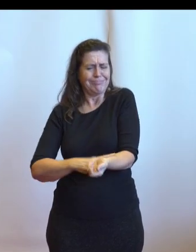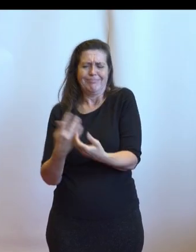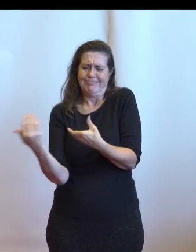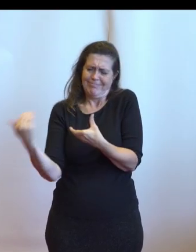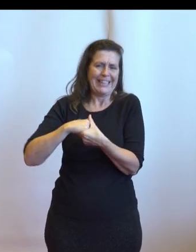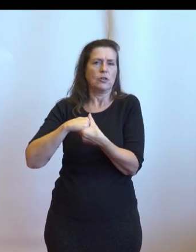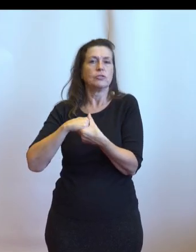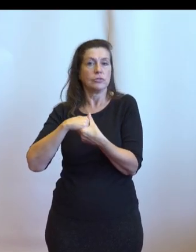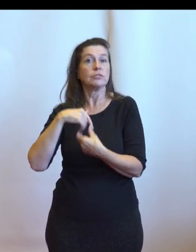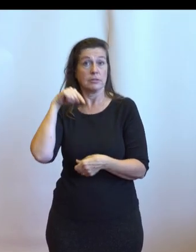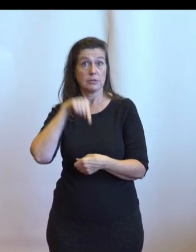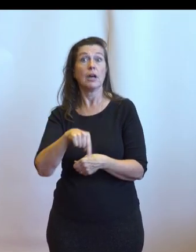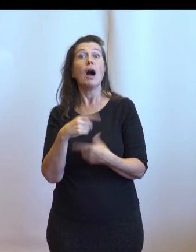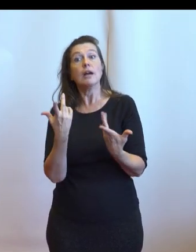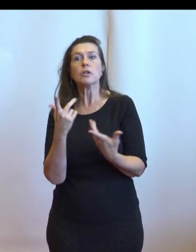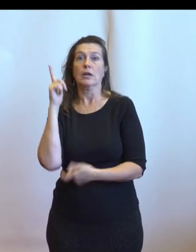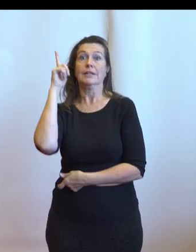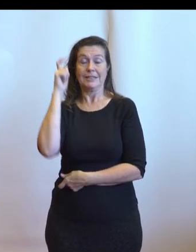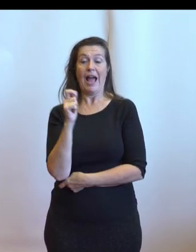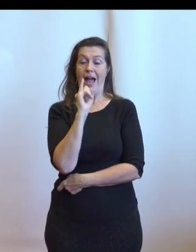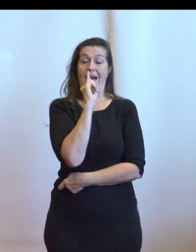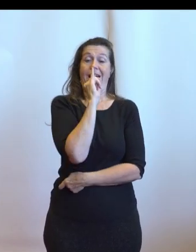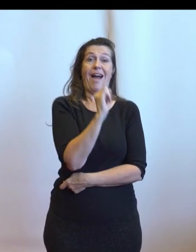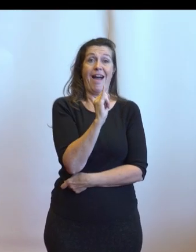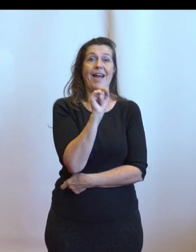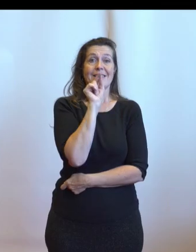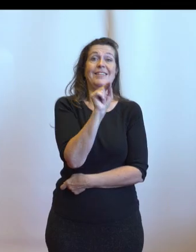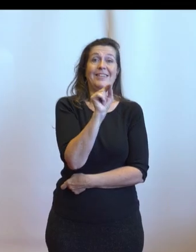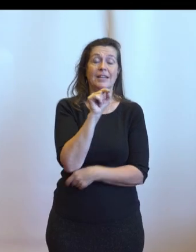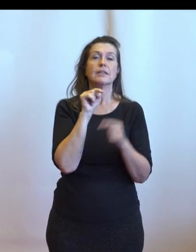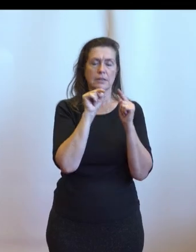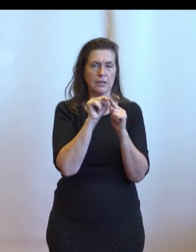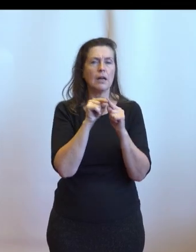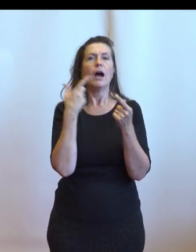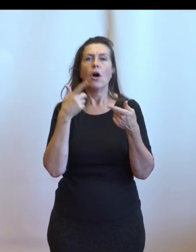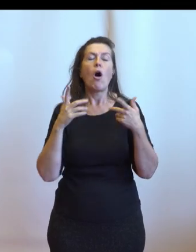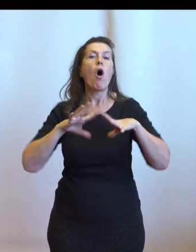The name is Inclusion Starts with I, to really show that we have all